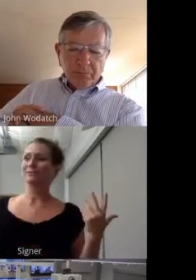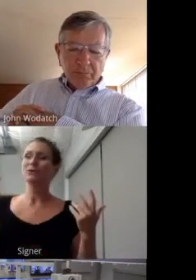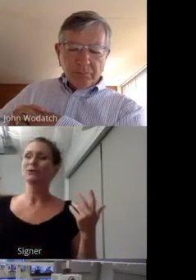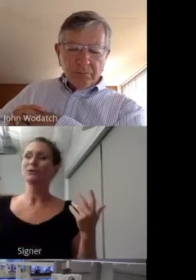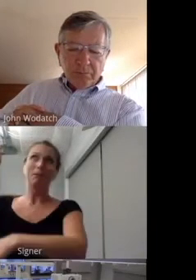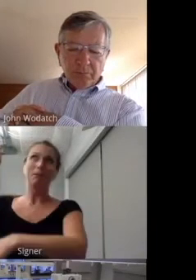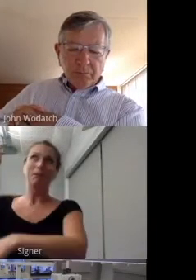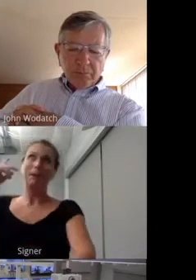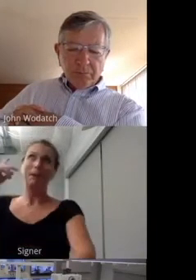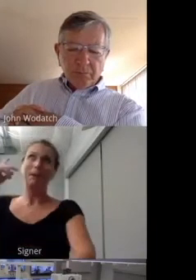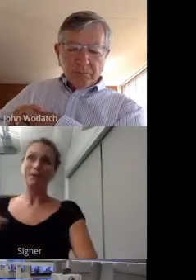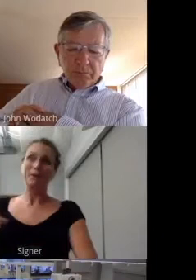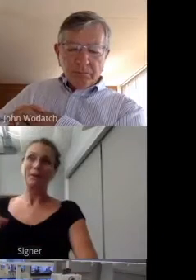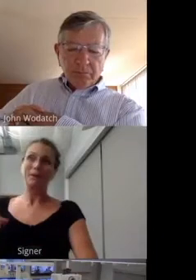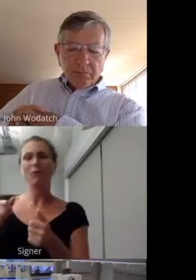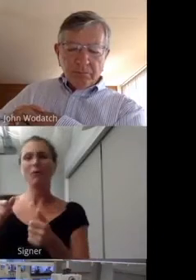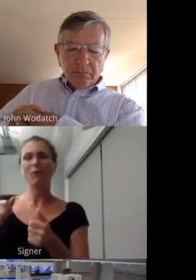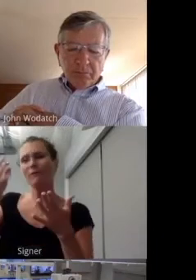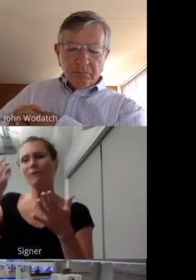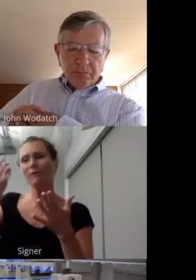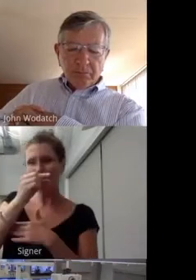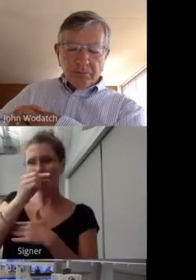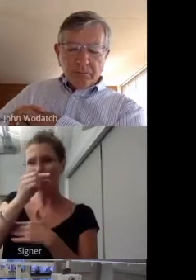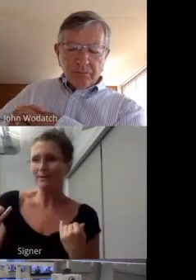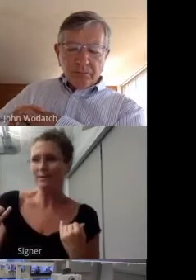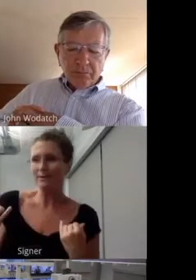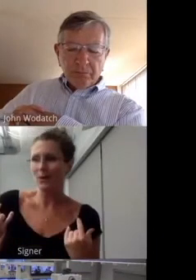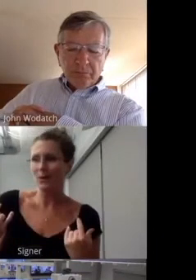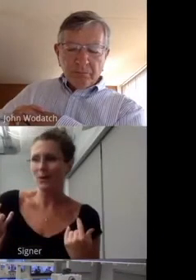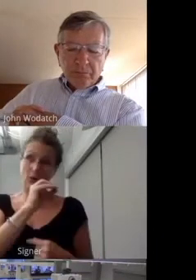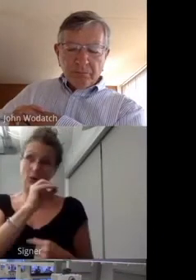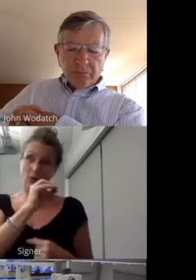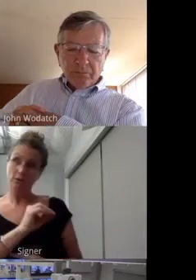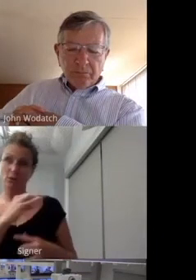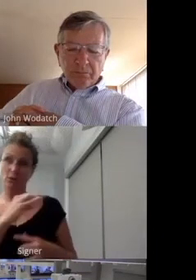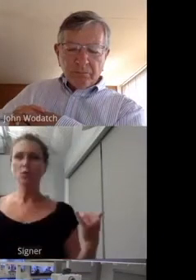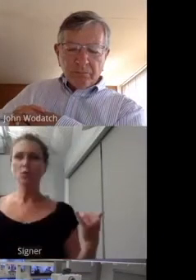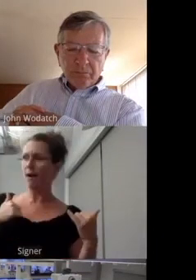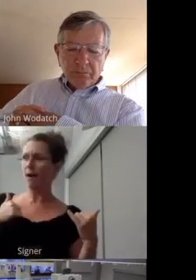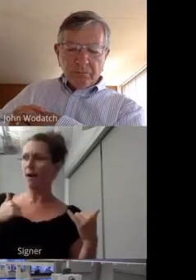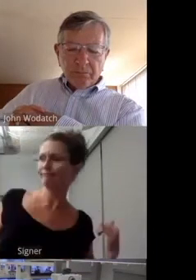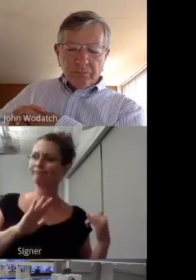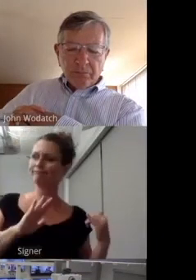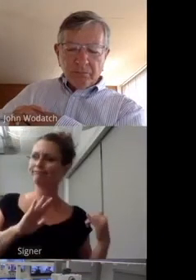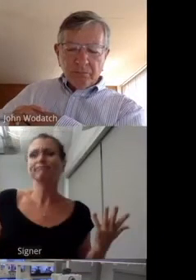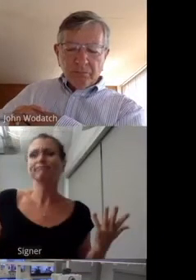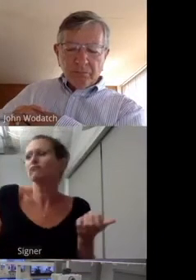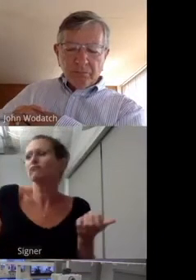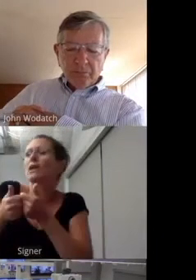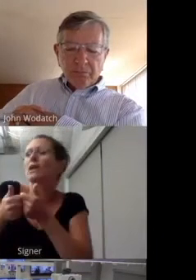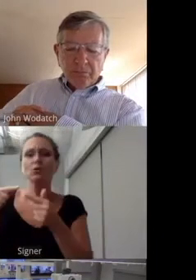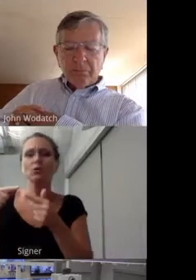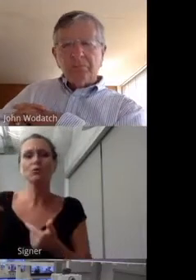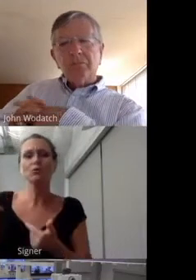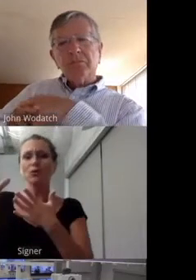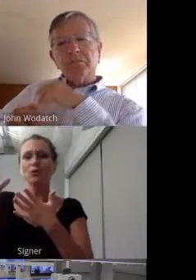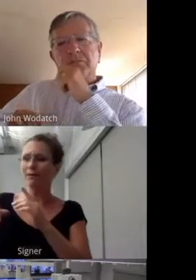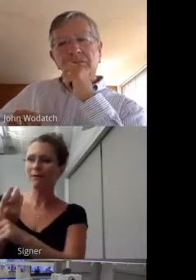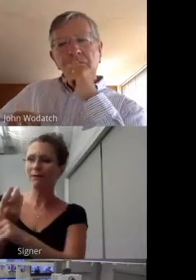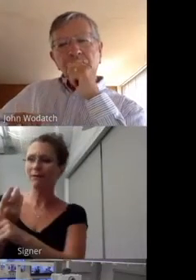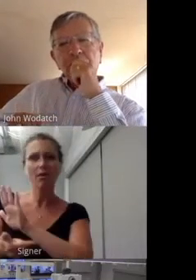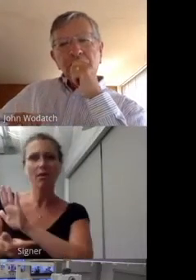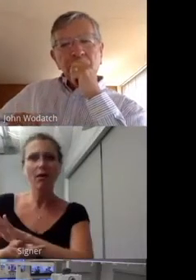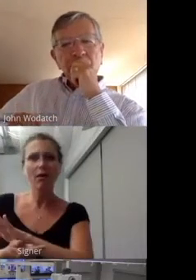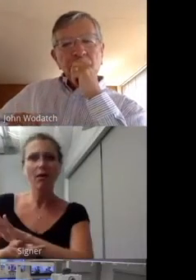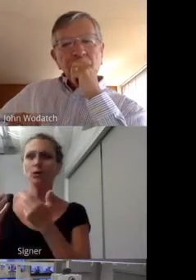your biggest challenges developing the law, bringing it forward, and getting it through cabinet and your caucus? Thank you, David, and thank you